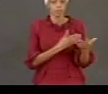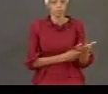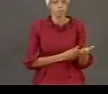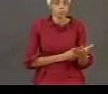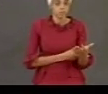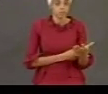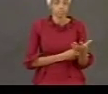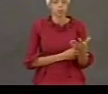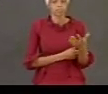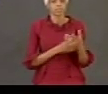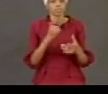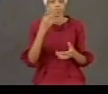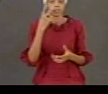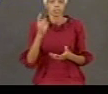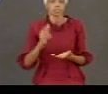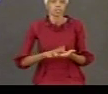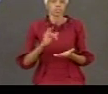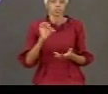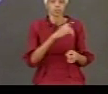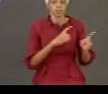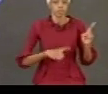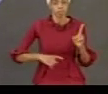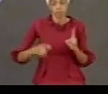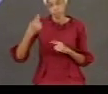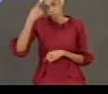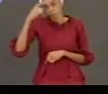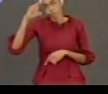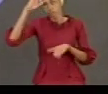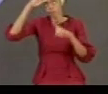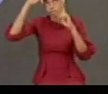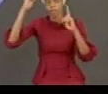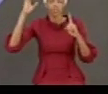heareth your murmuring against the Lord.